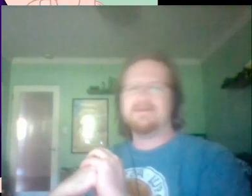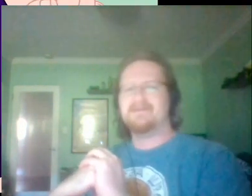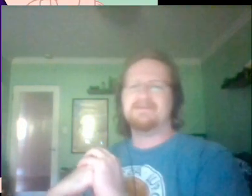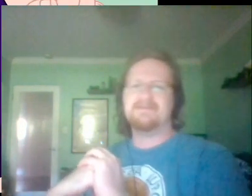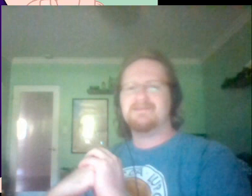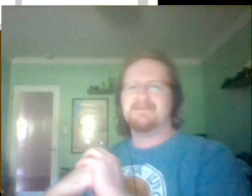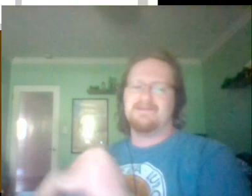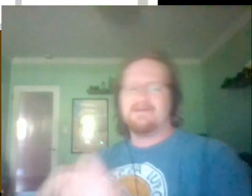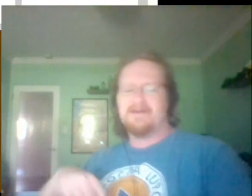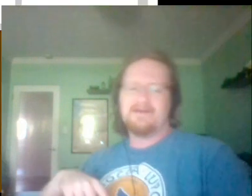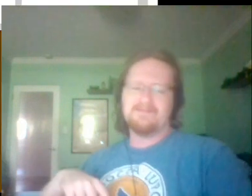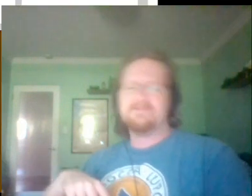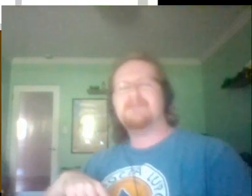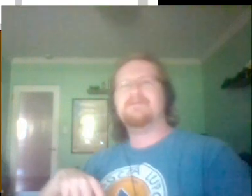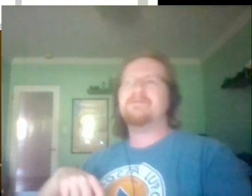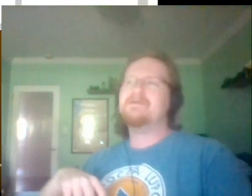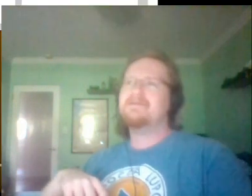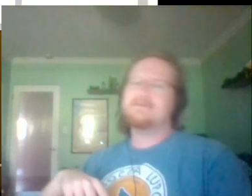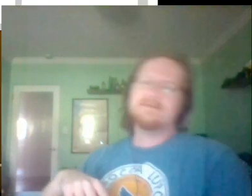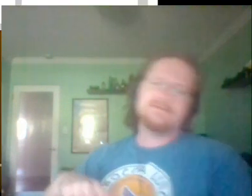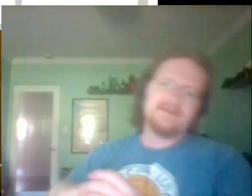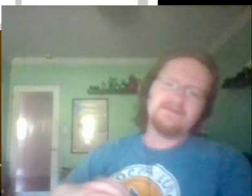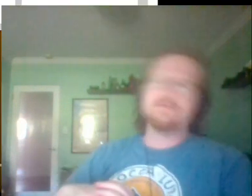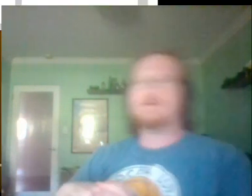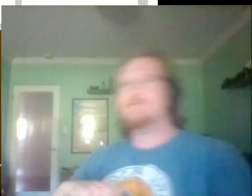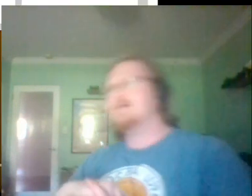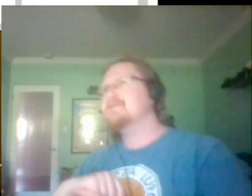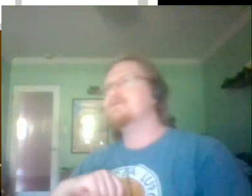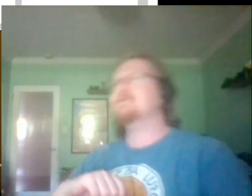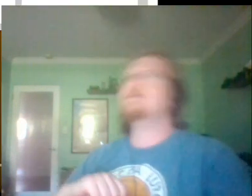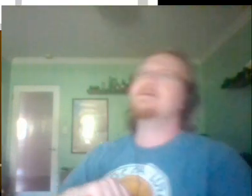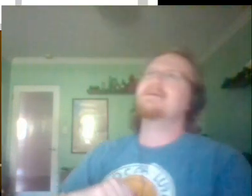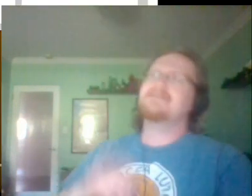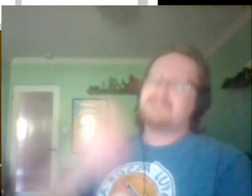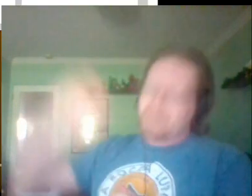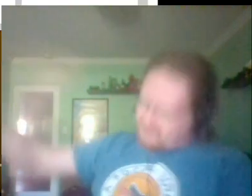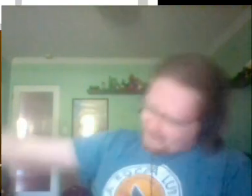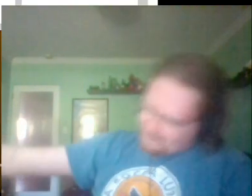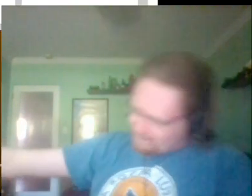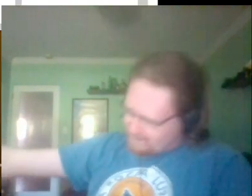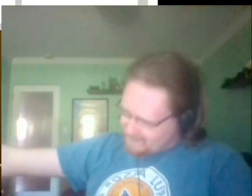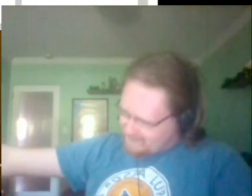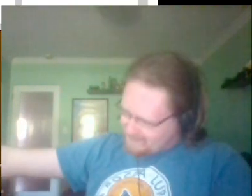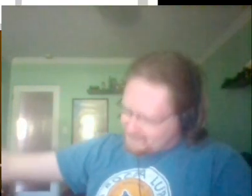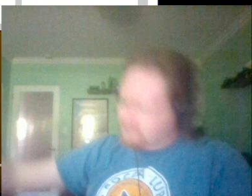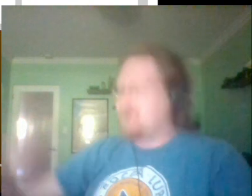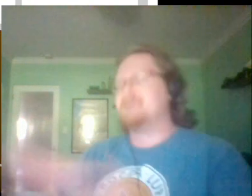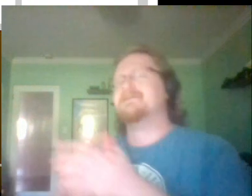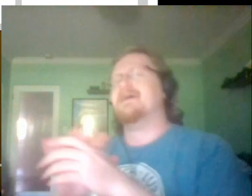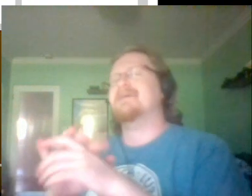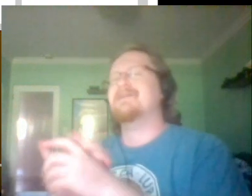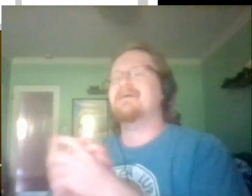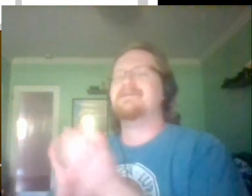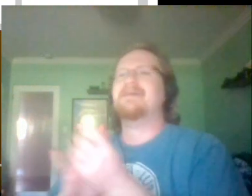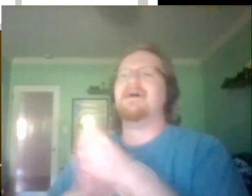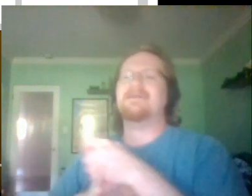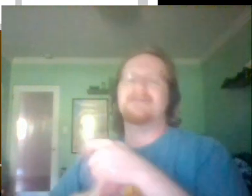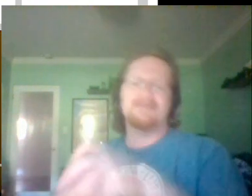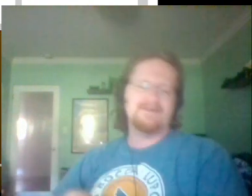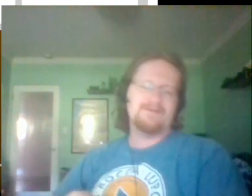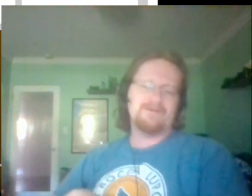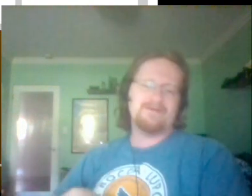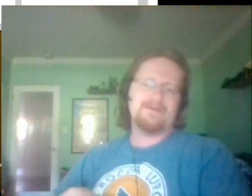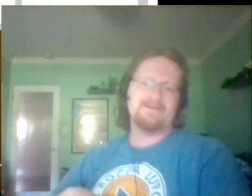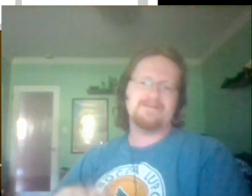heck? Local weather with tires Okay, maybe Maybe Maybe Strong Bad could Shove Strong Sad Like that